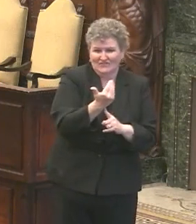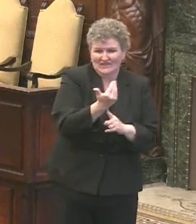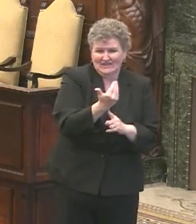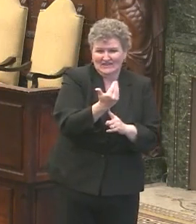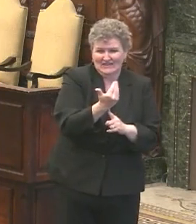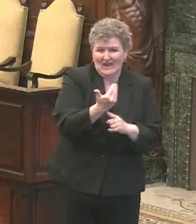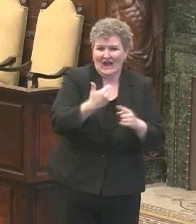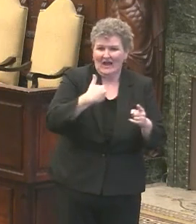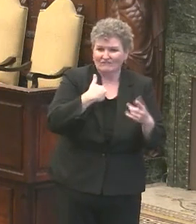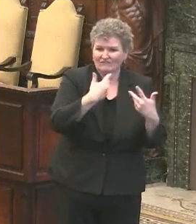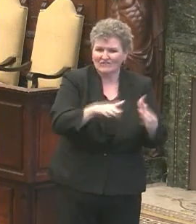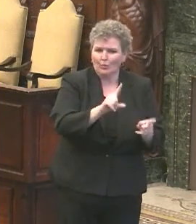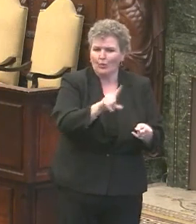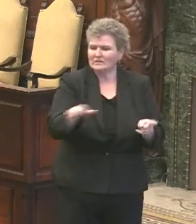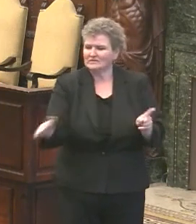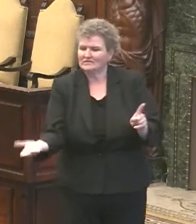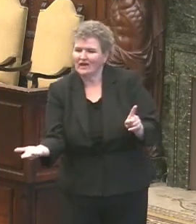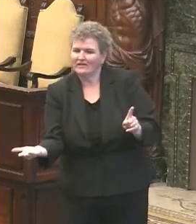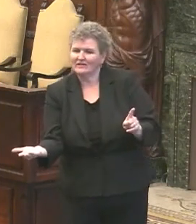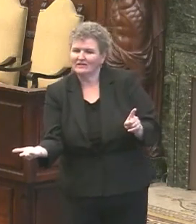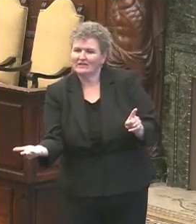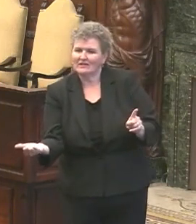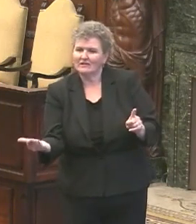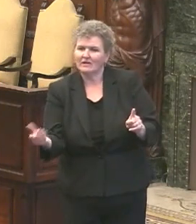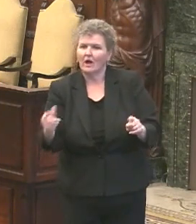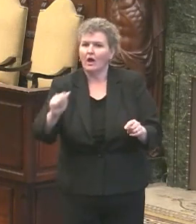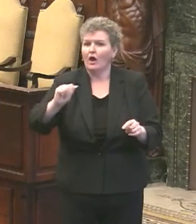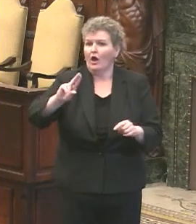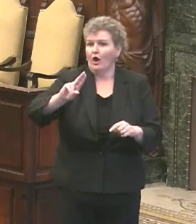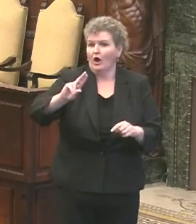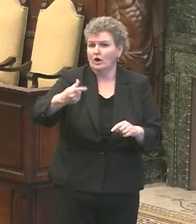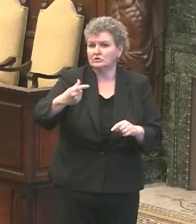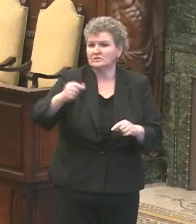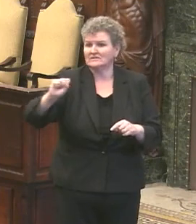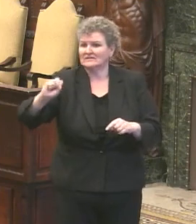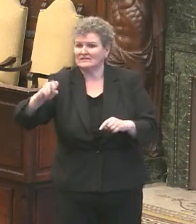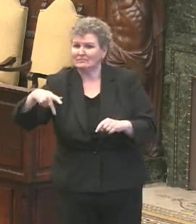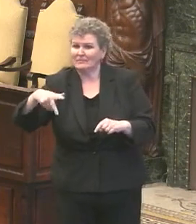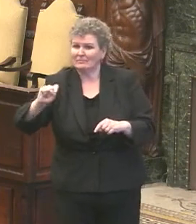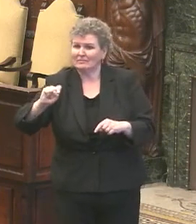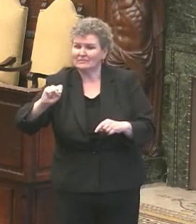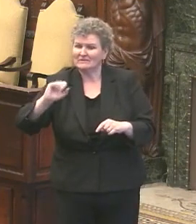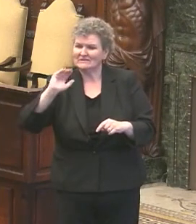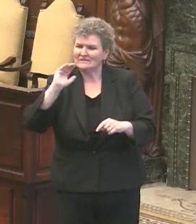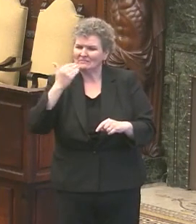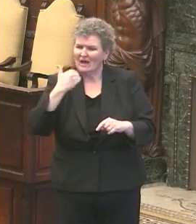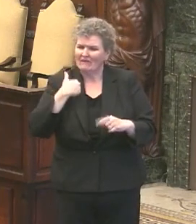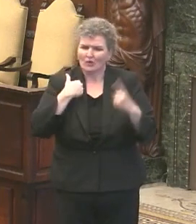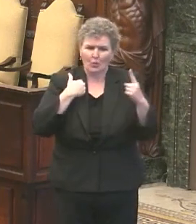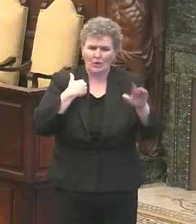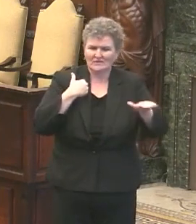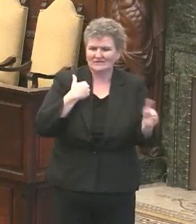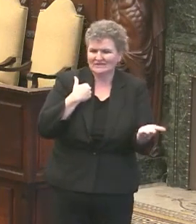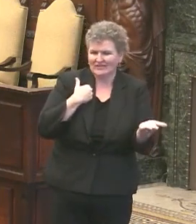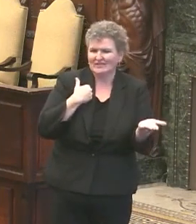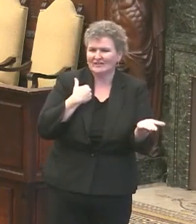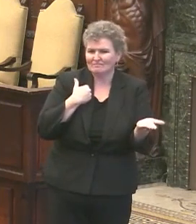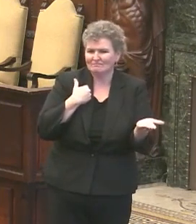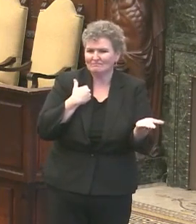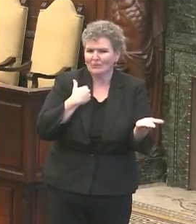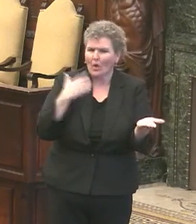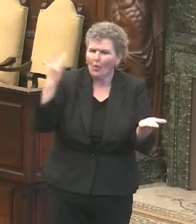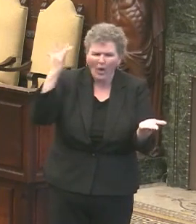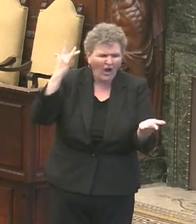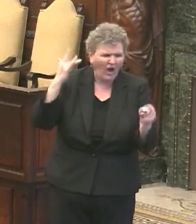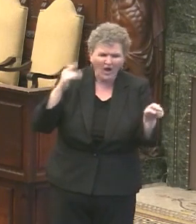identified. But in August and September, there's been about one death for every 60 cases identified. And you might ask why that's the case. Well, first, we